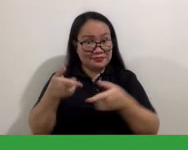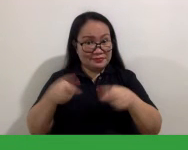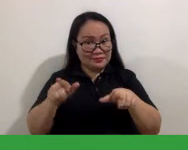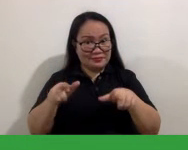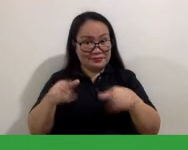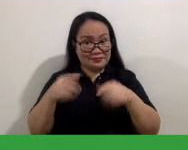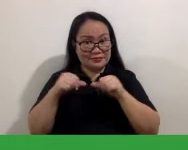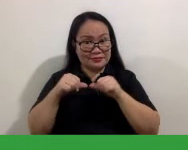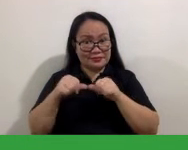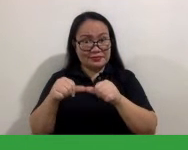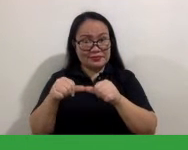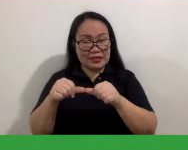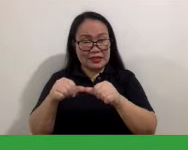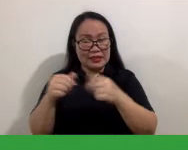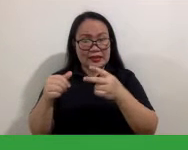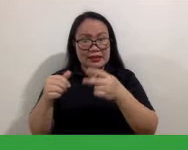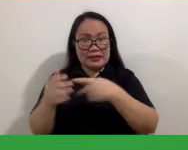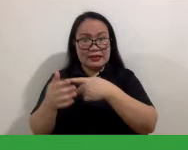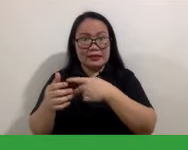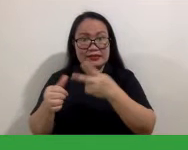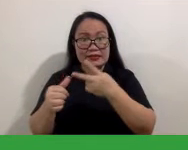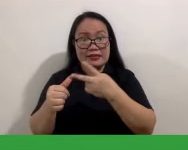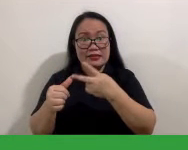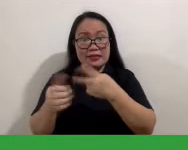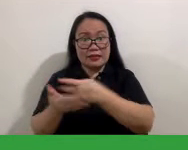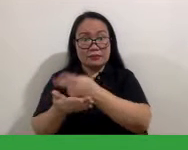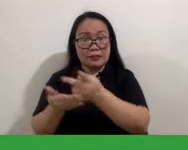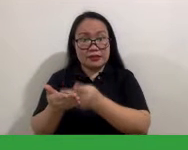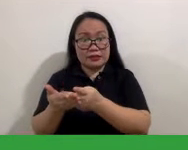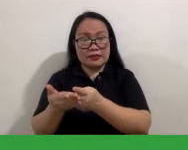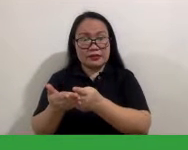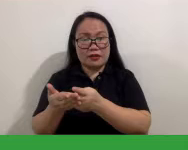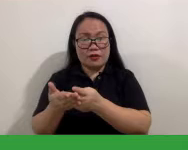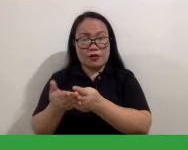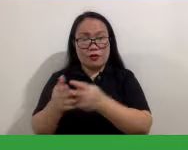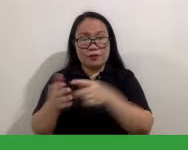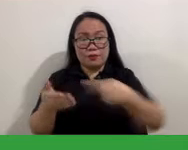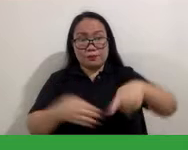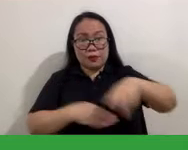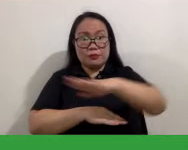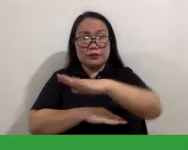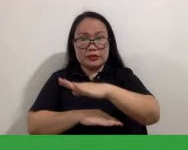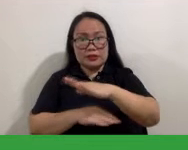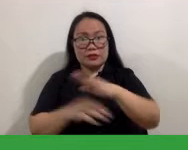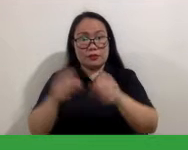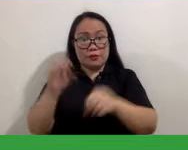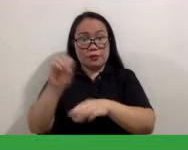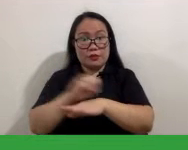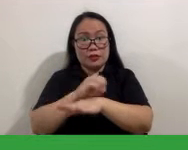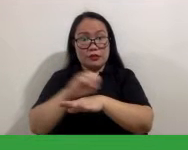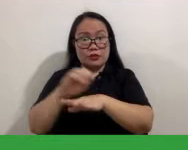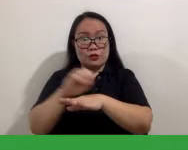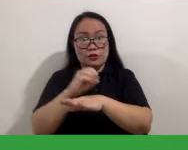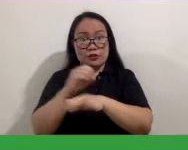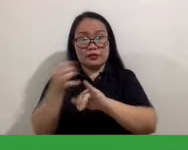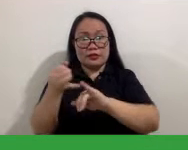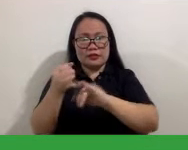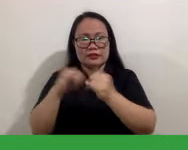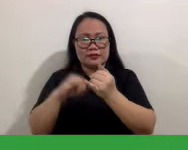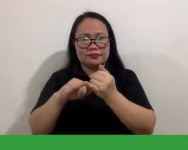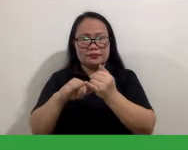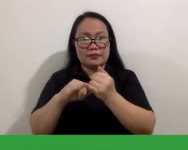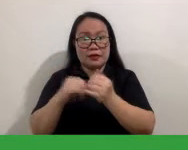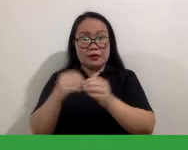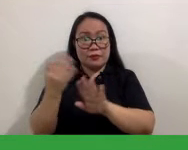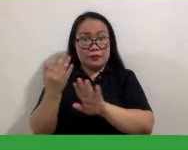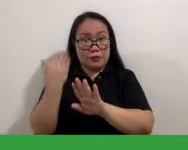Alright, so let us continue. This is actually the second part or part 2 of properties of operations on integers. So bago ka mapunta